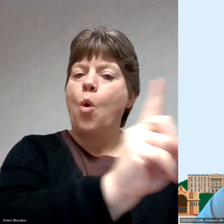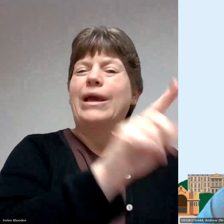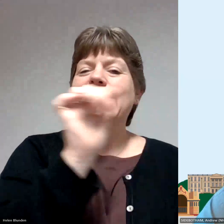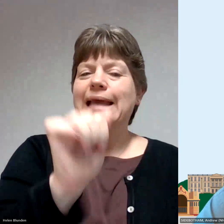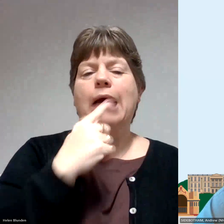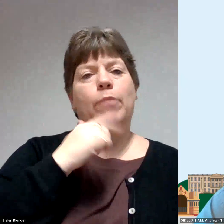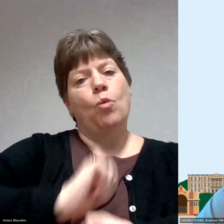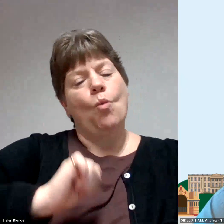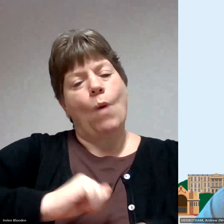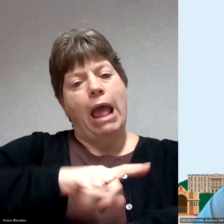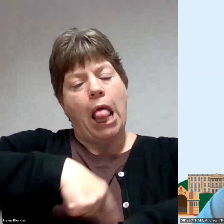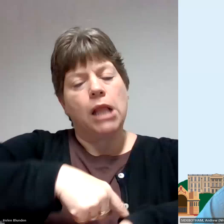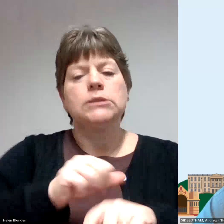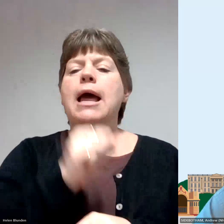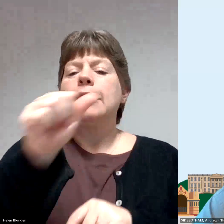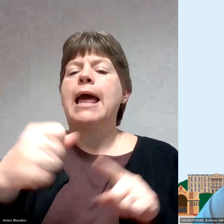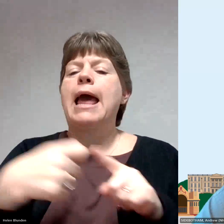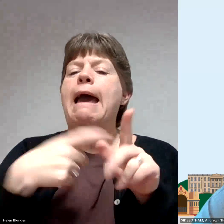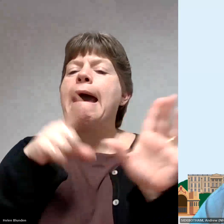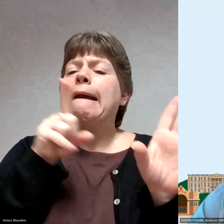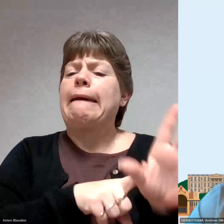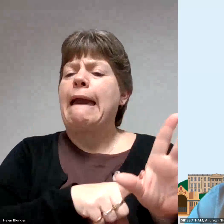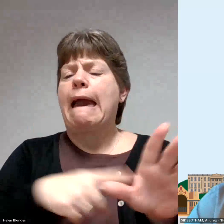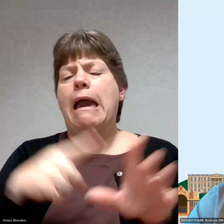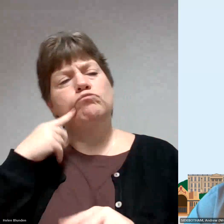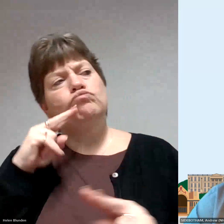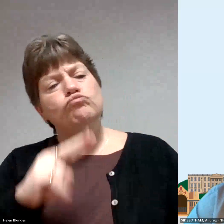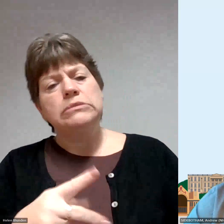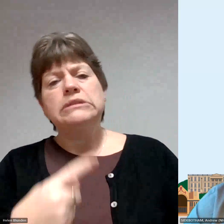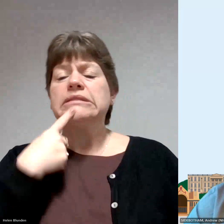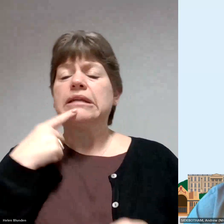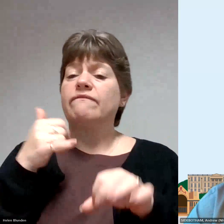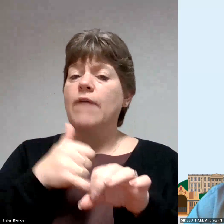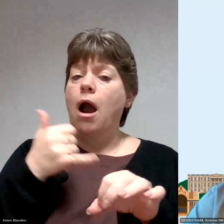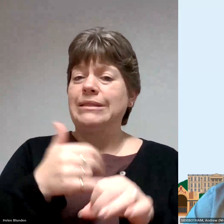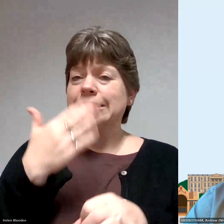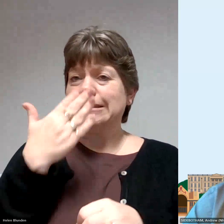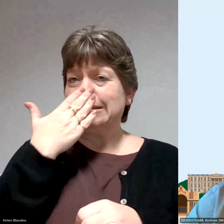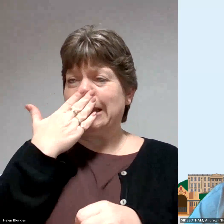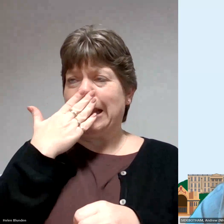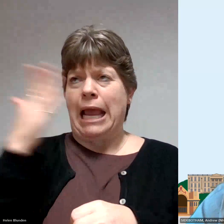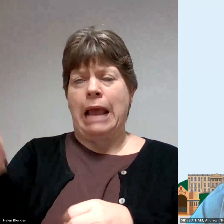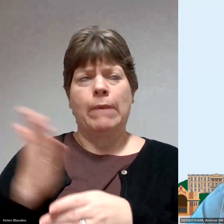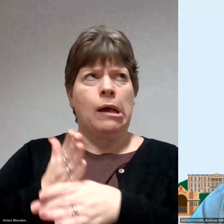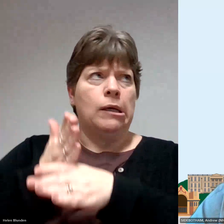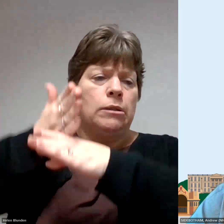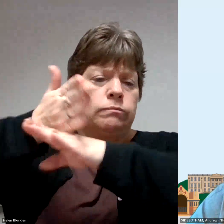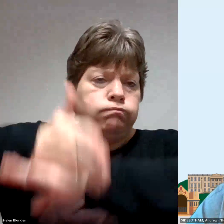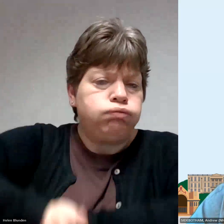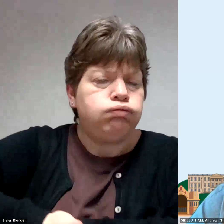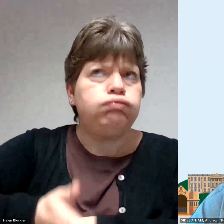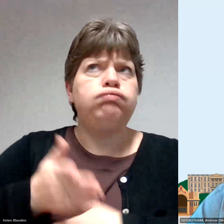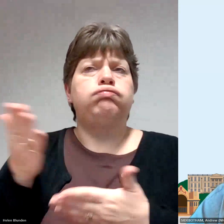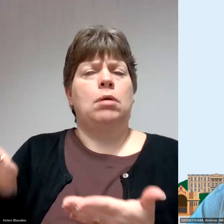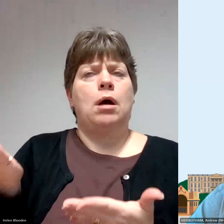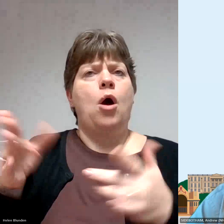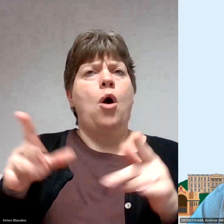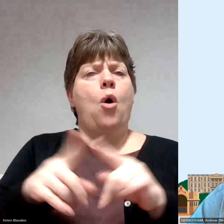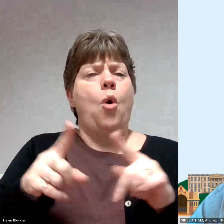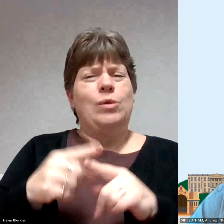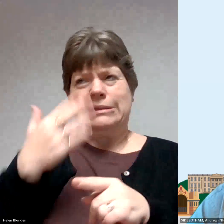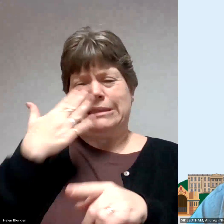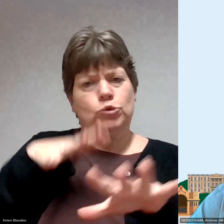Next, we've got Kay Bagley. She has an observation that pharmacists seem to be very overstretched. And they seem to struggle